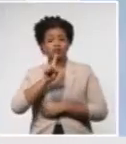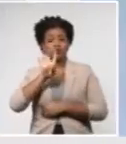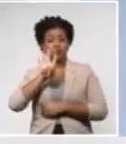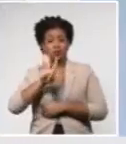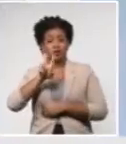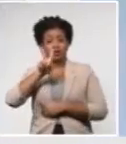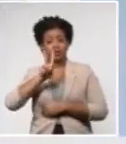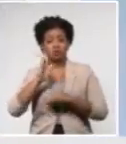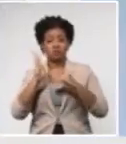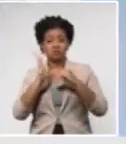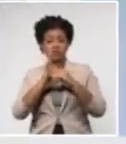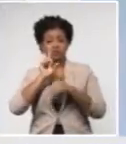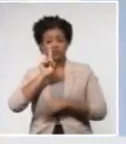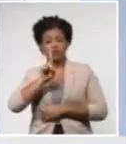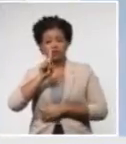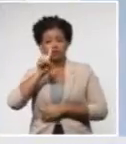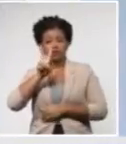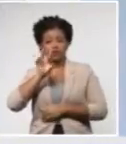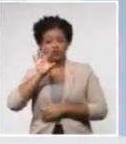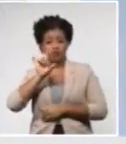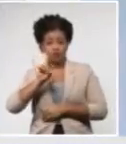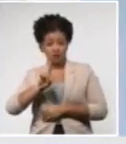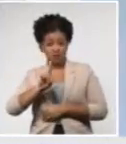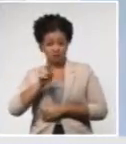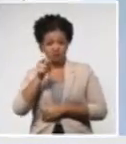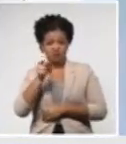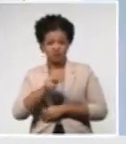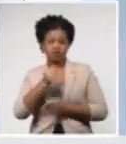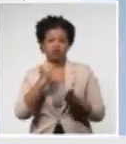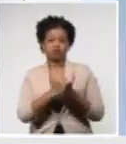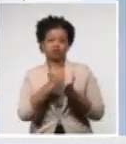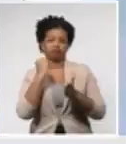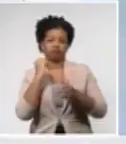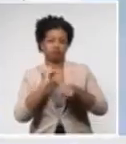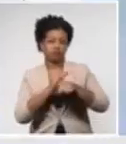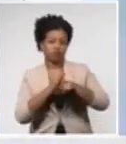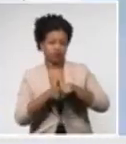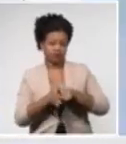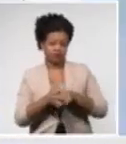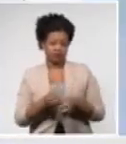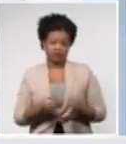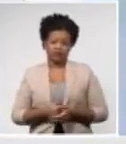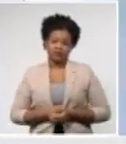141,282 new cases of COVID-19 for a cumulative of